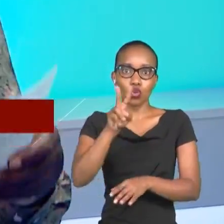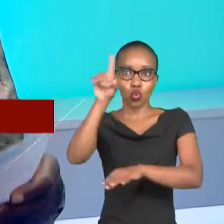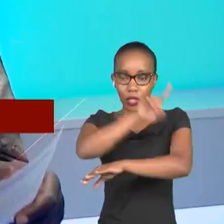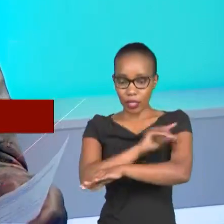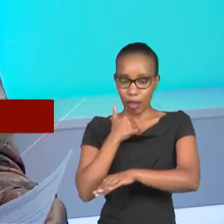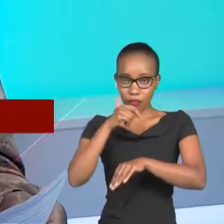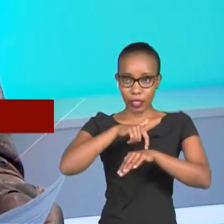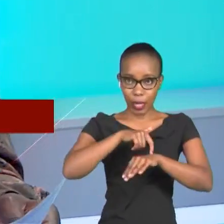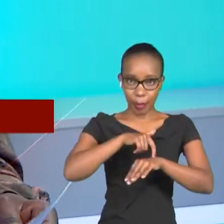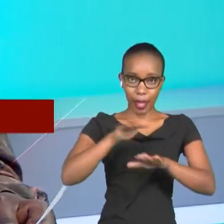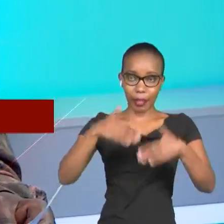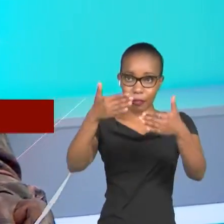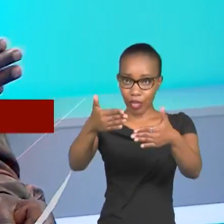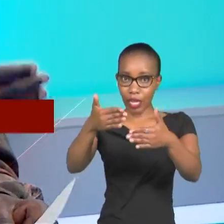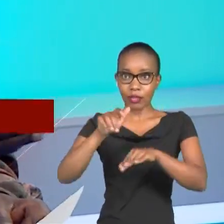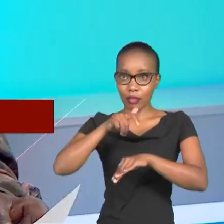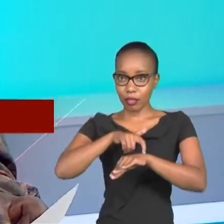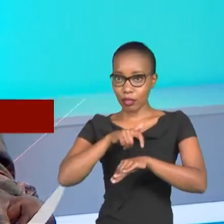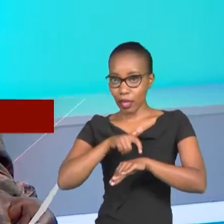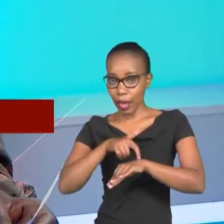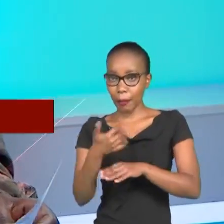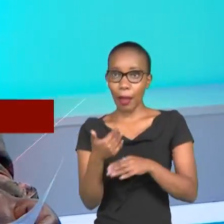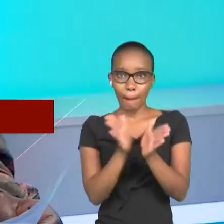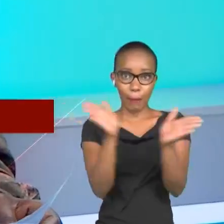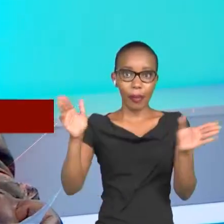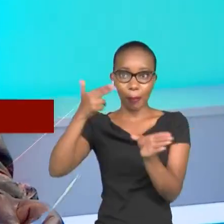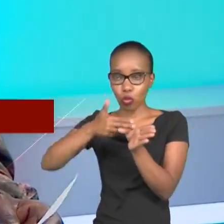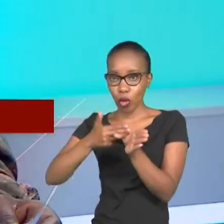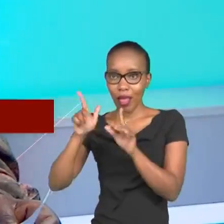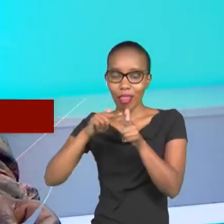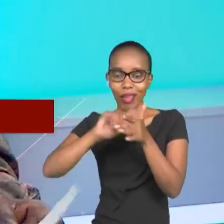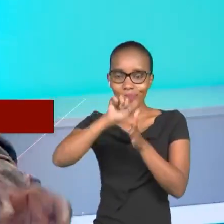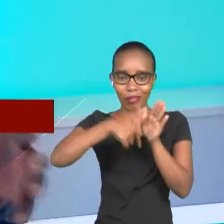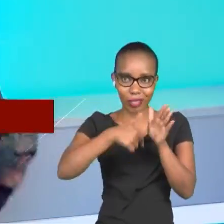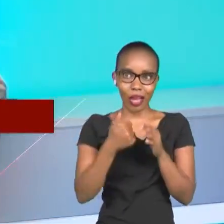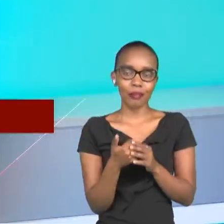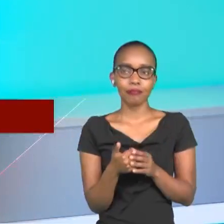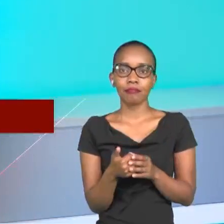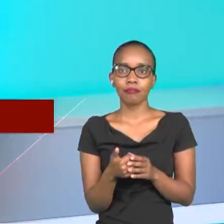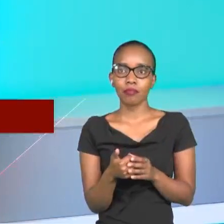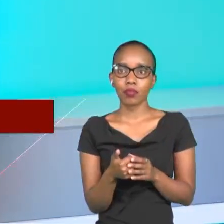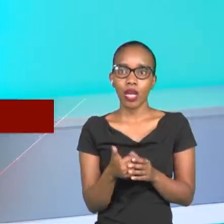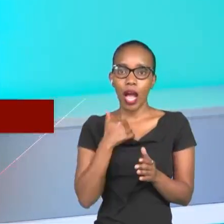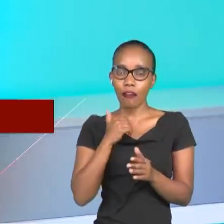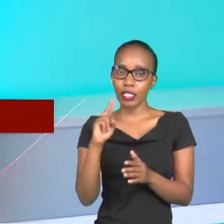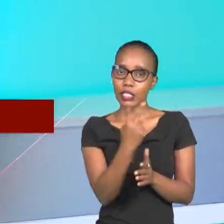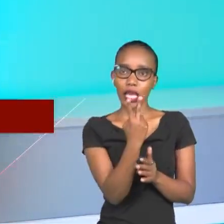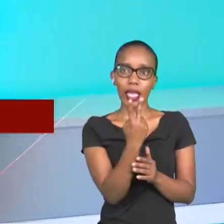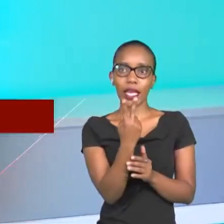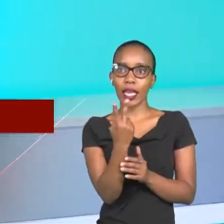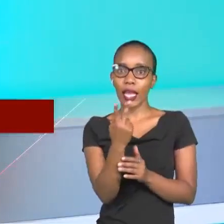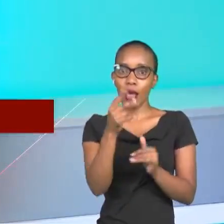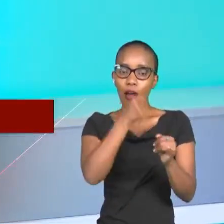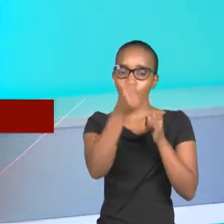time when it was given time to go to what we call public participation, and then after that, then there was the second and